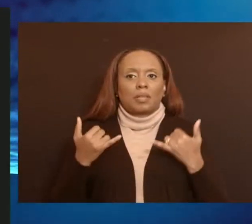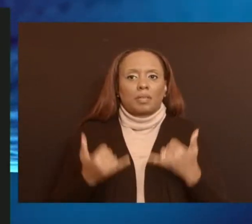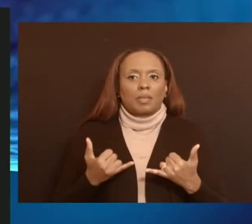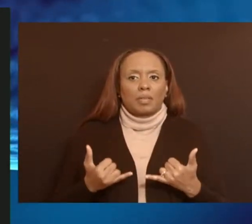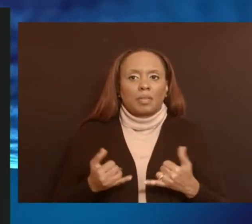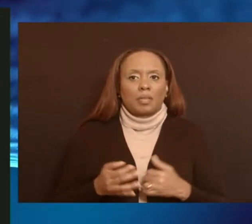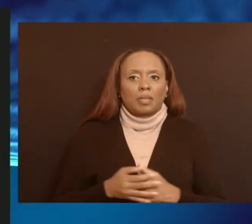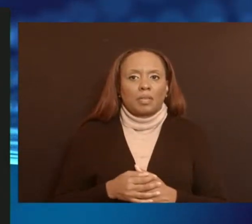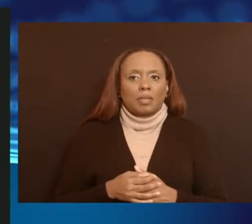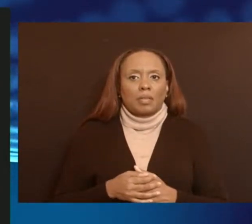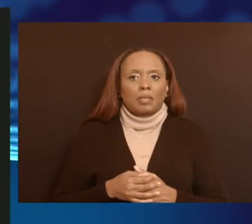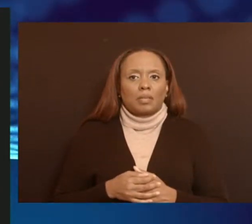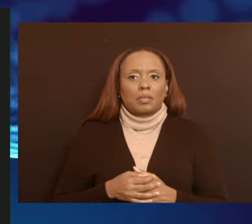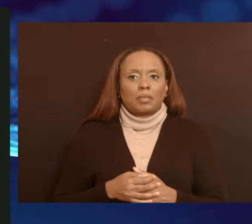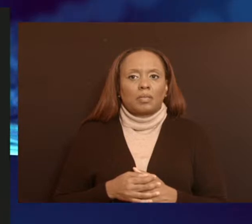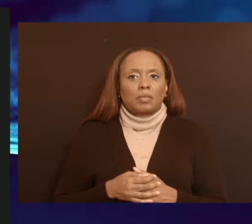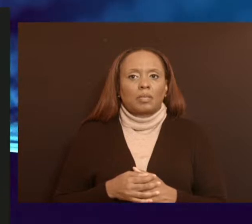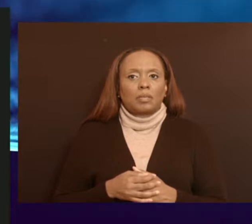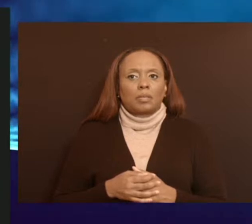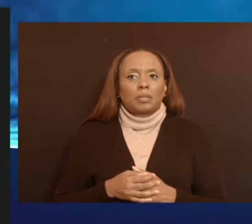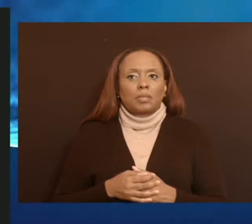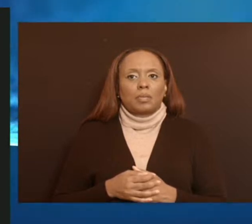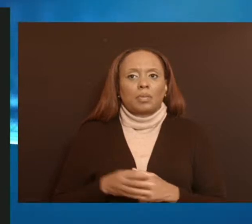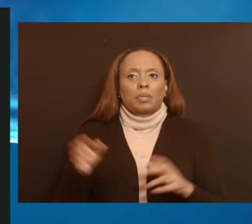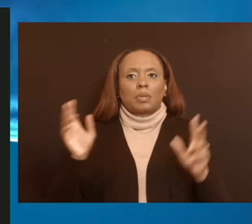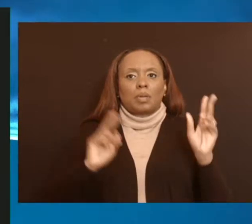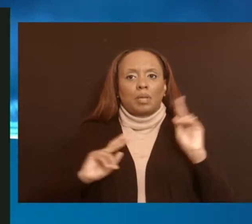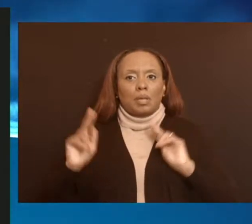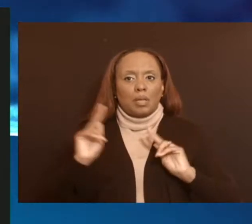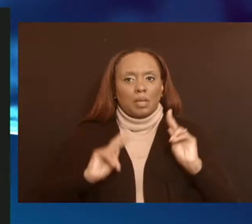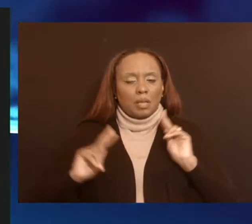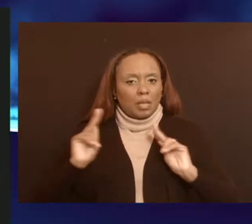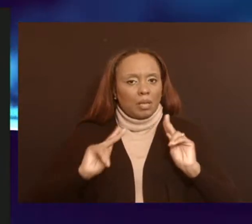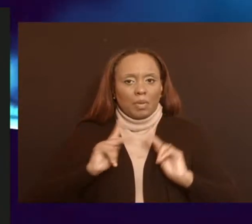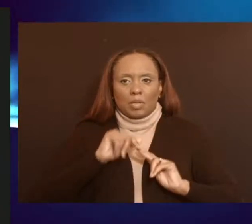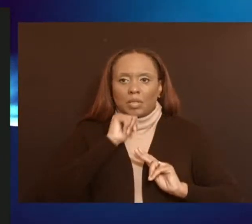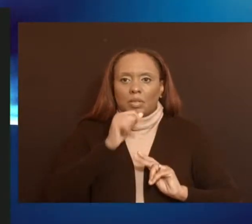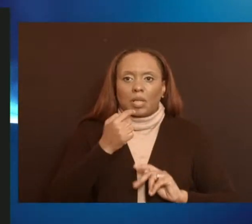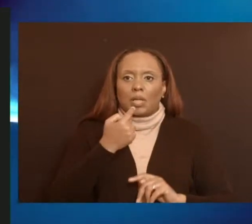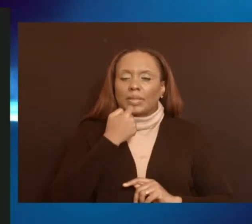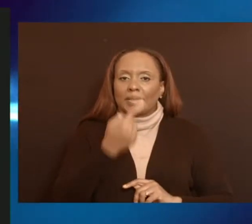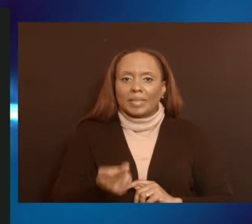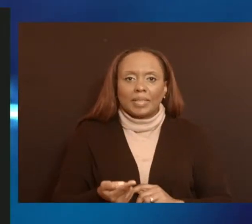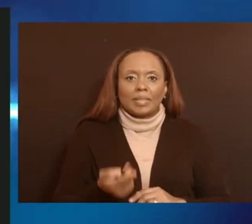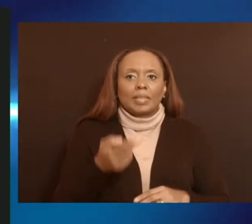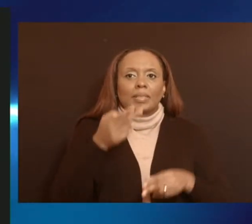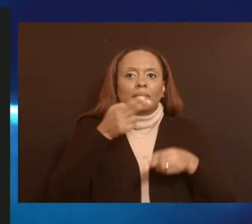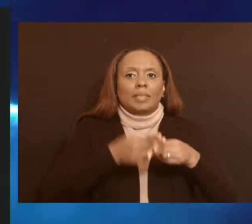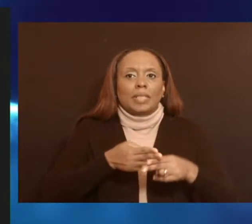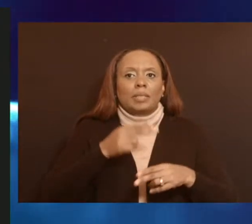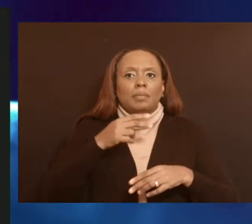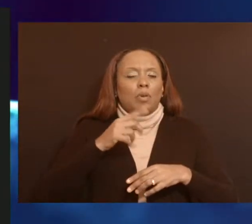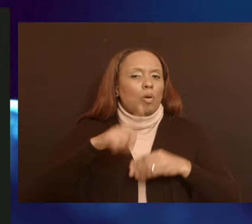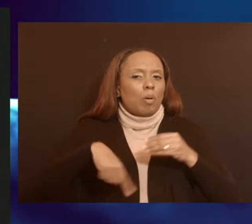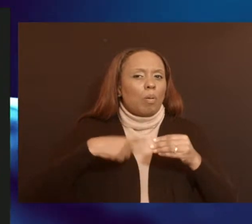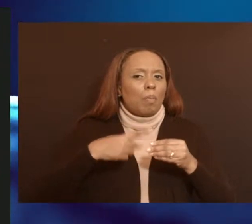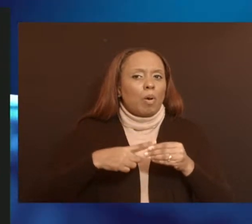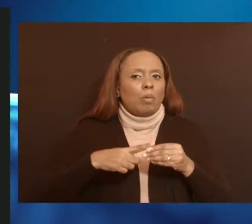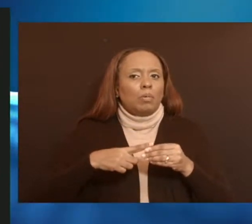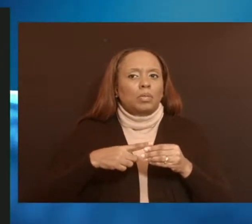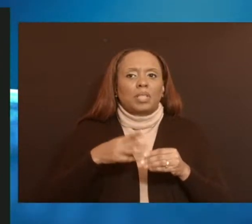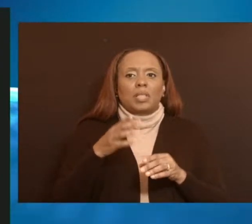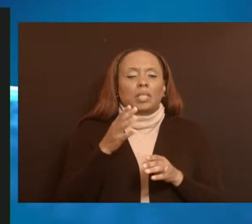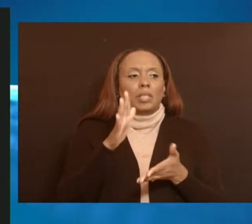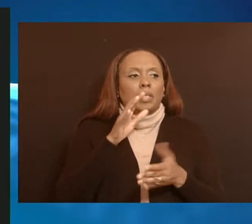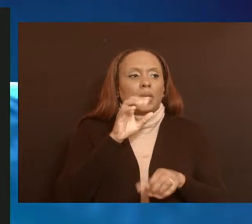name the manufacturing industry, but you guys all waited for the media to break the news about the manufacturing industry. Everybody's referring to the manufacturing industry